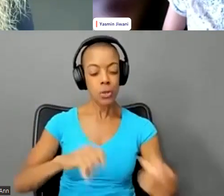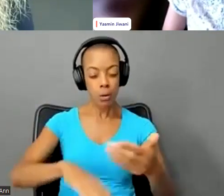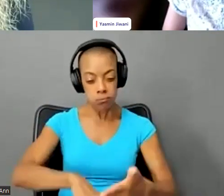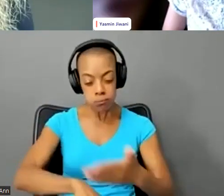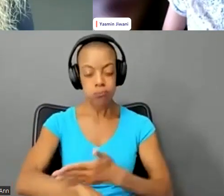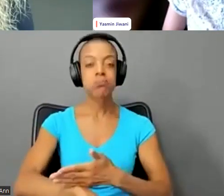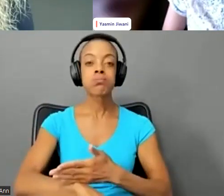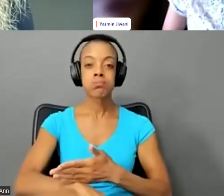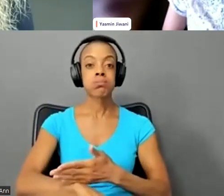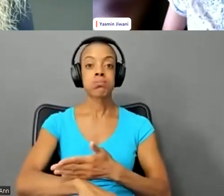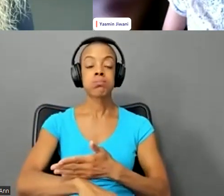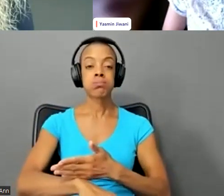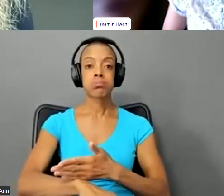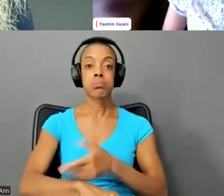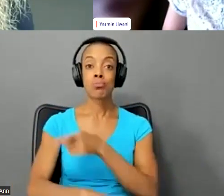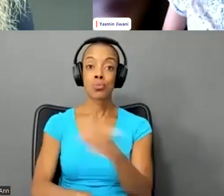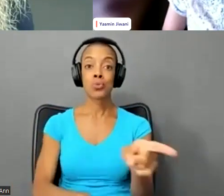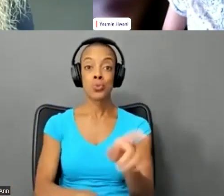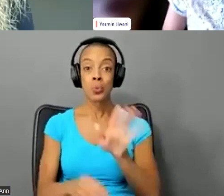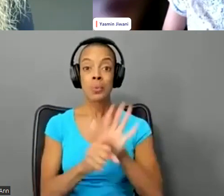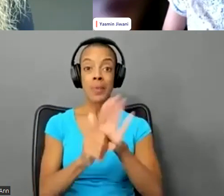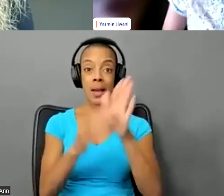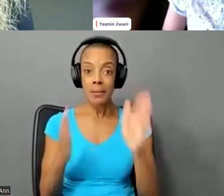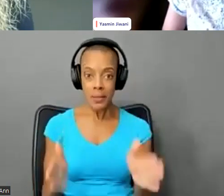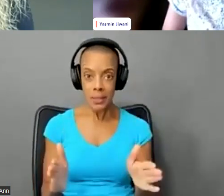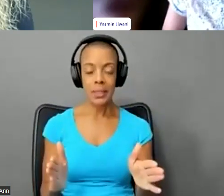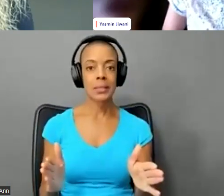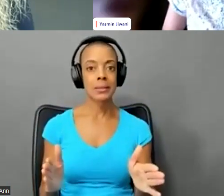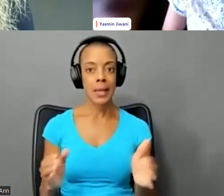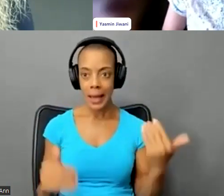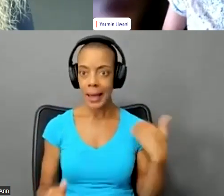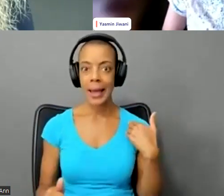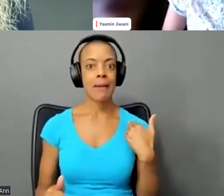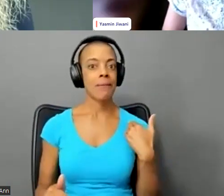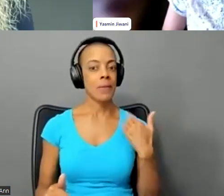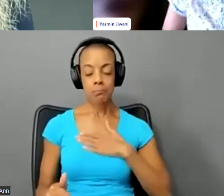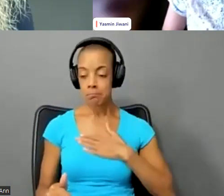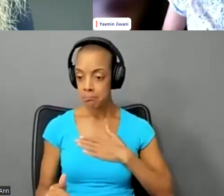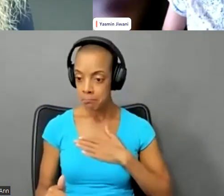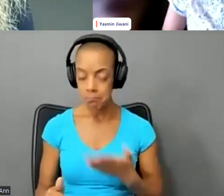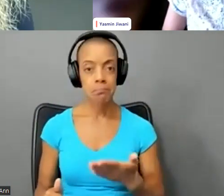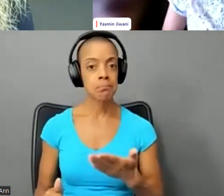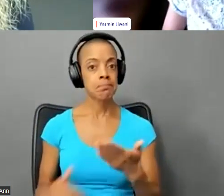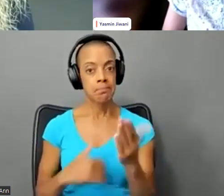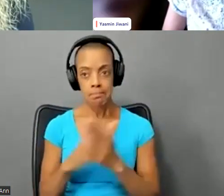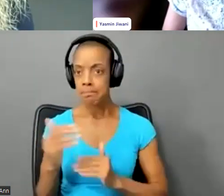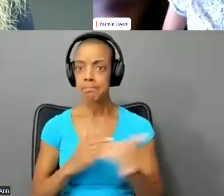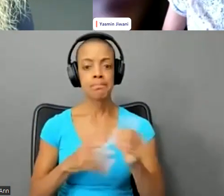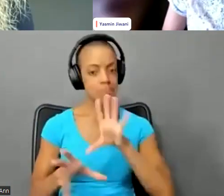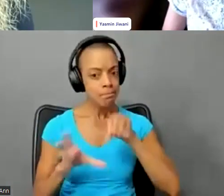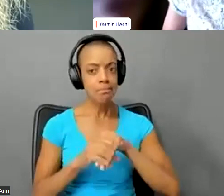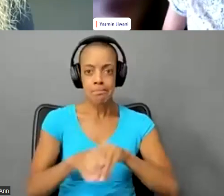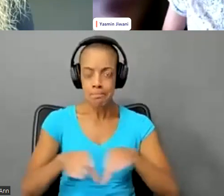advocates, armed with greater comfort and ability and willingness to talk and be proactive and be